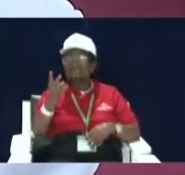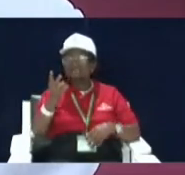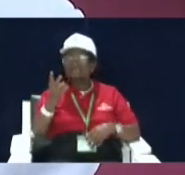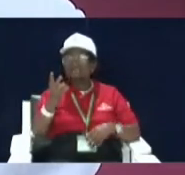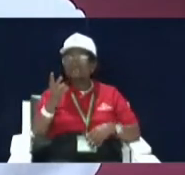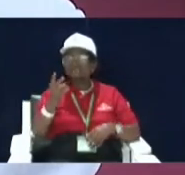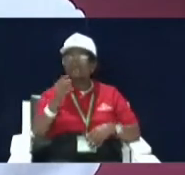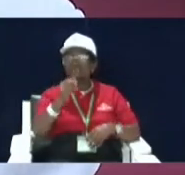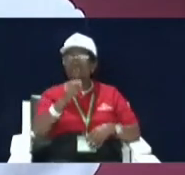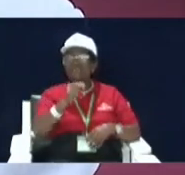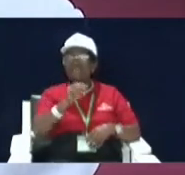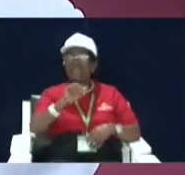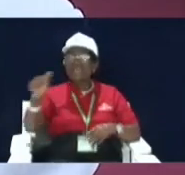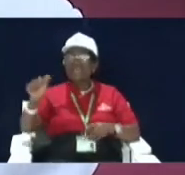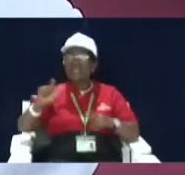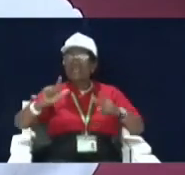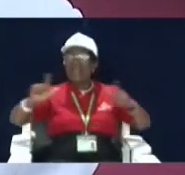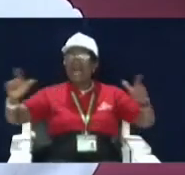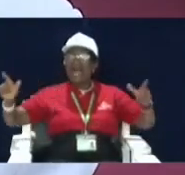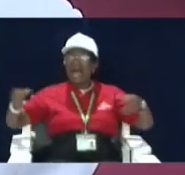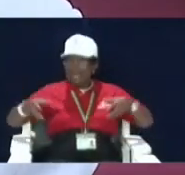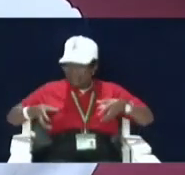a large crowd